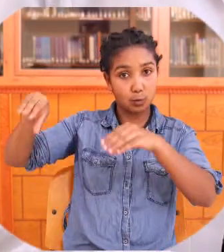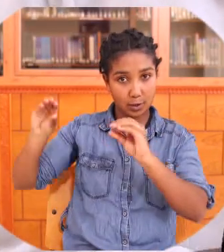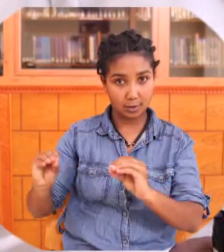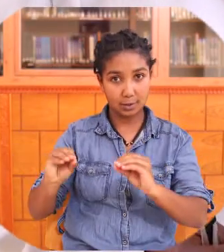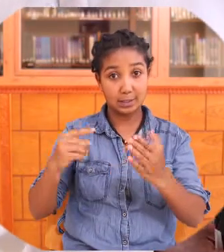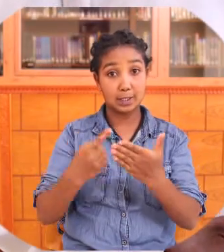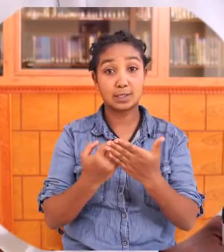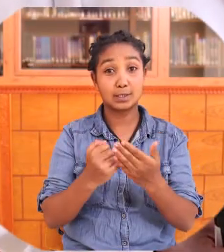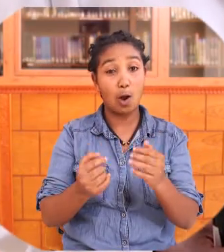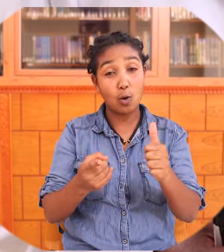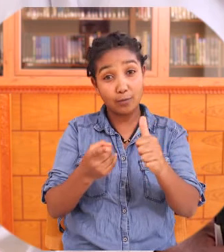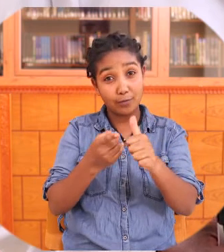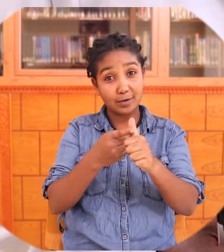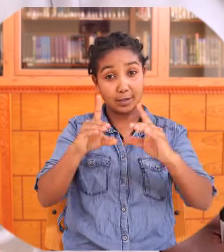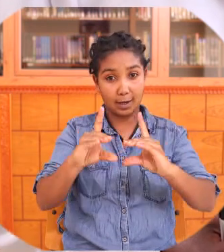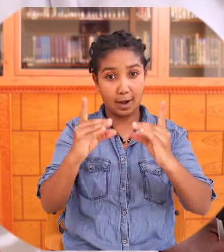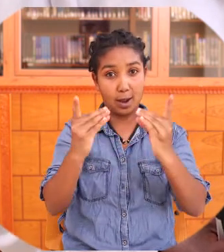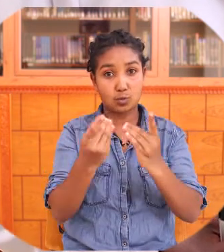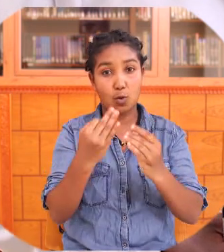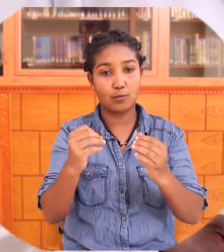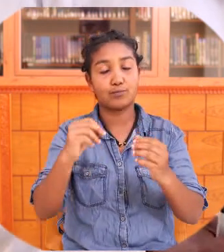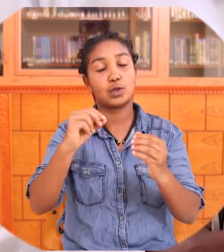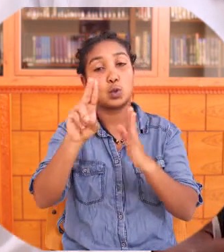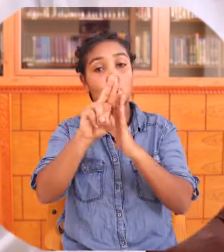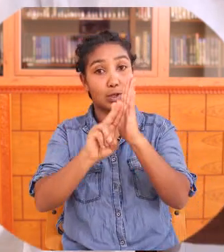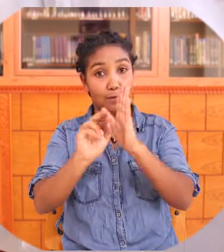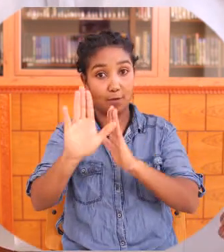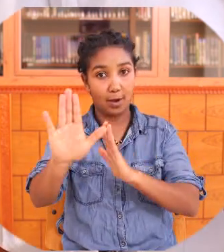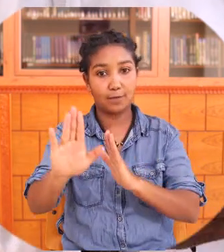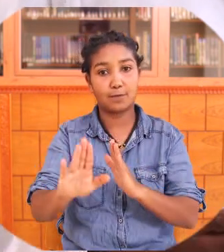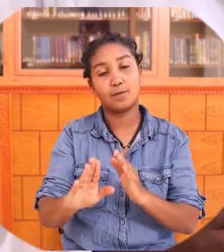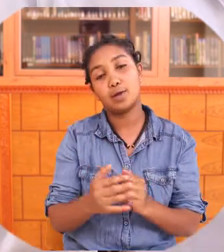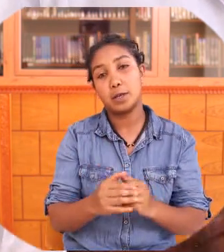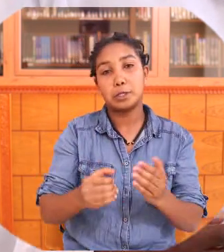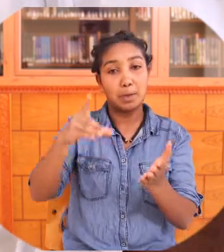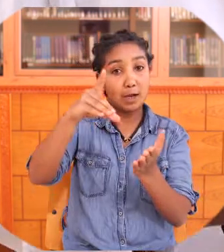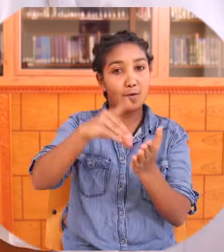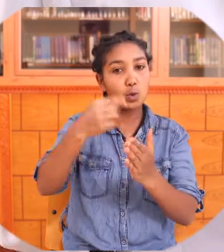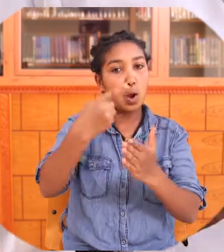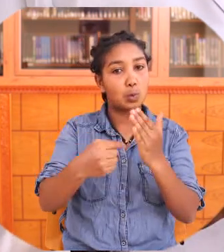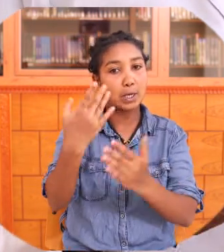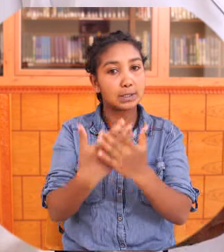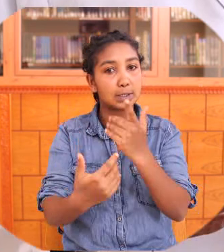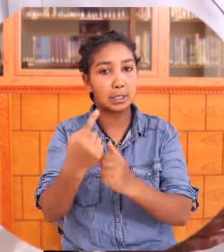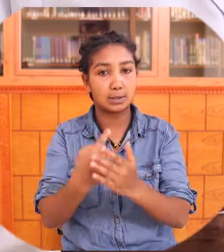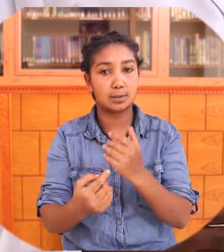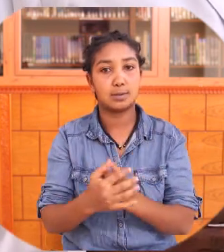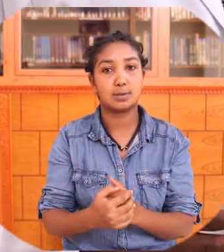students, this is our first class of Unit 5. Let me revise what we have discussed so